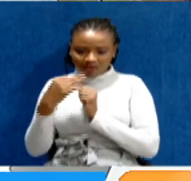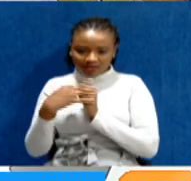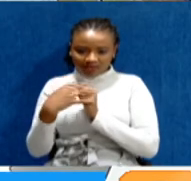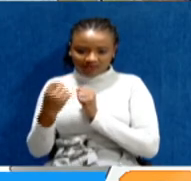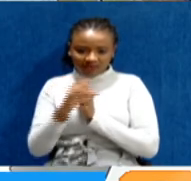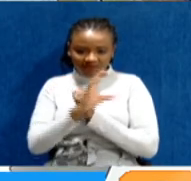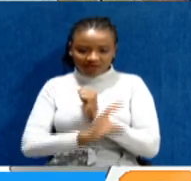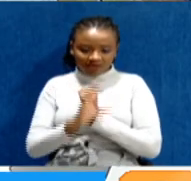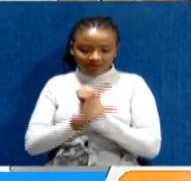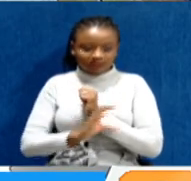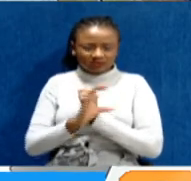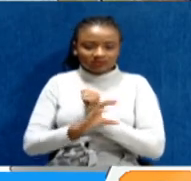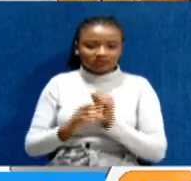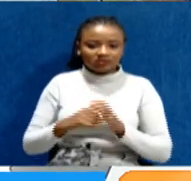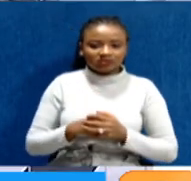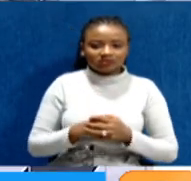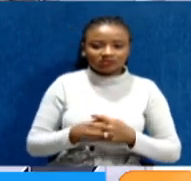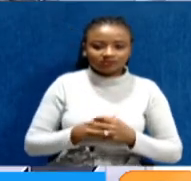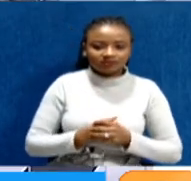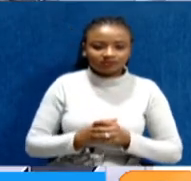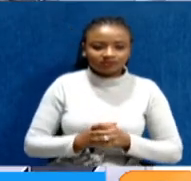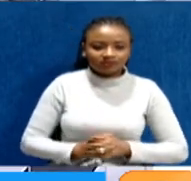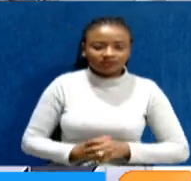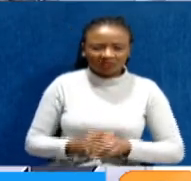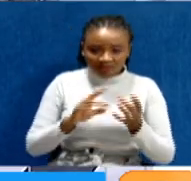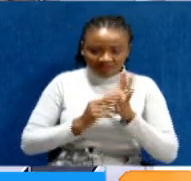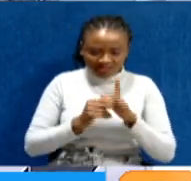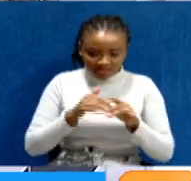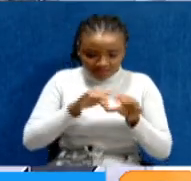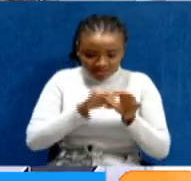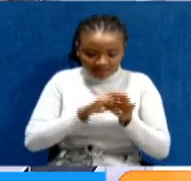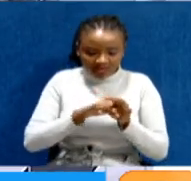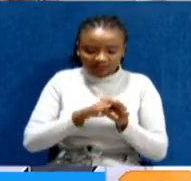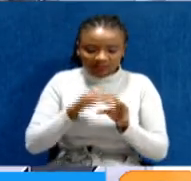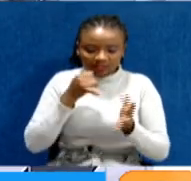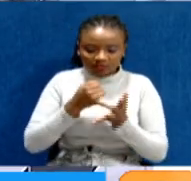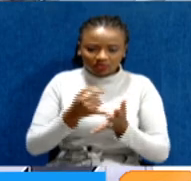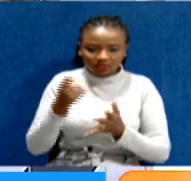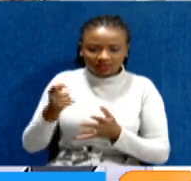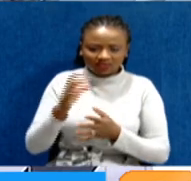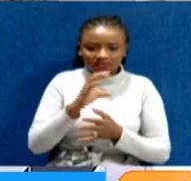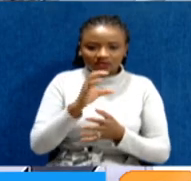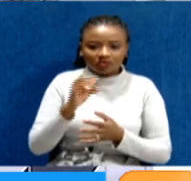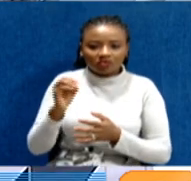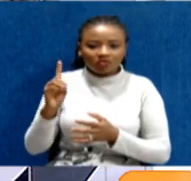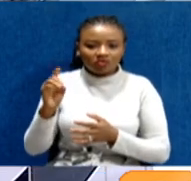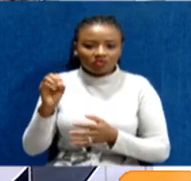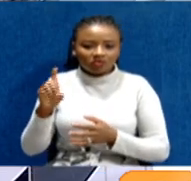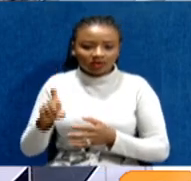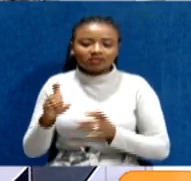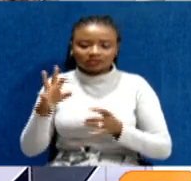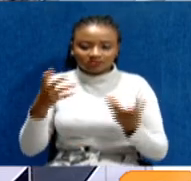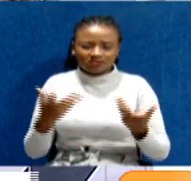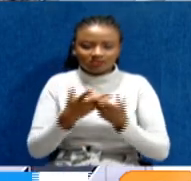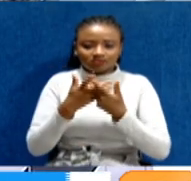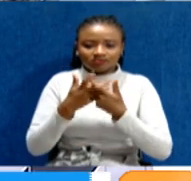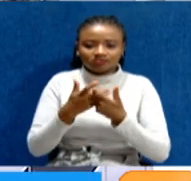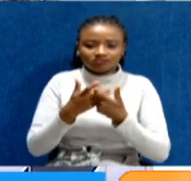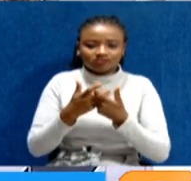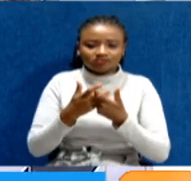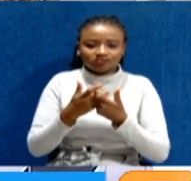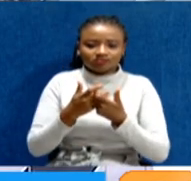So member states of this treaty conform to the standards that are set. Yeah. So